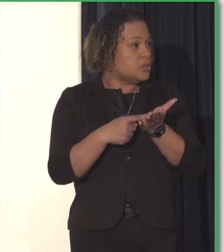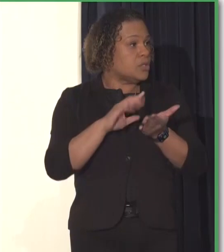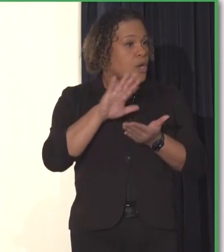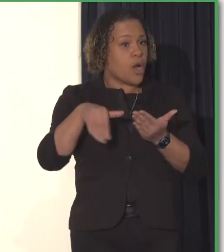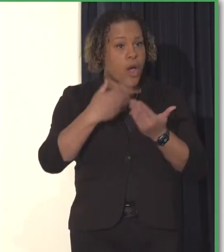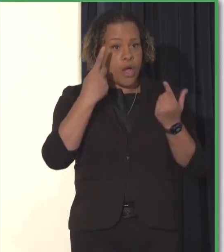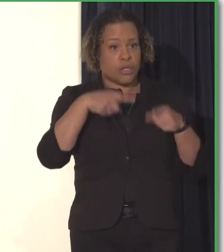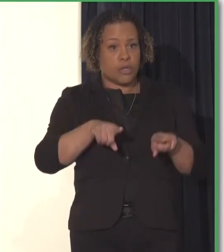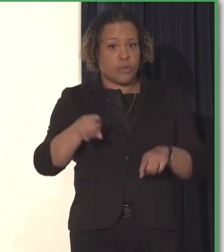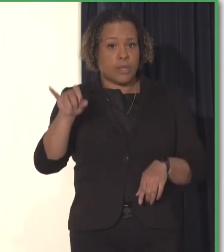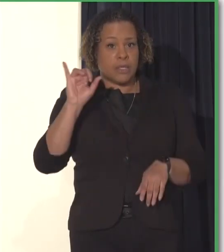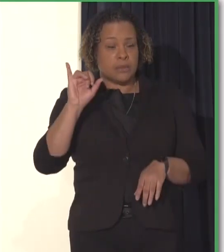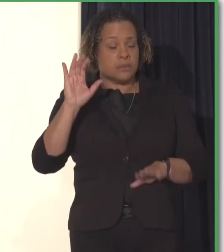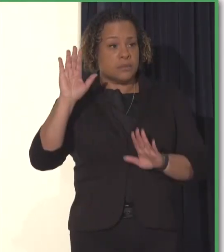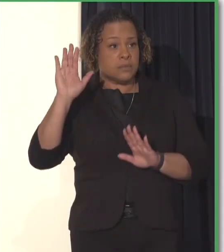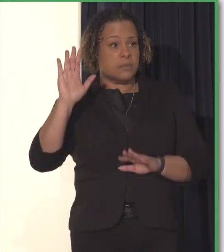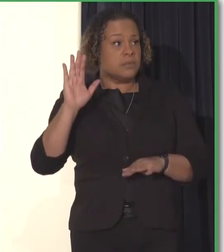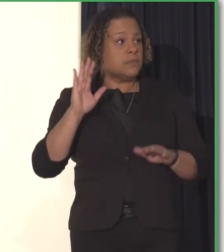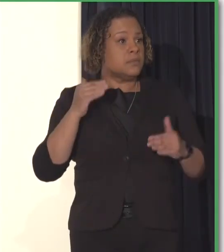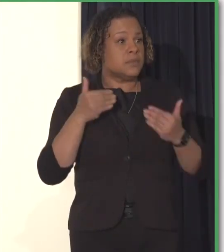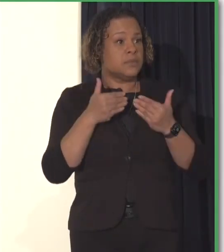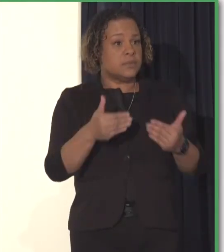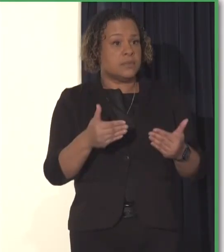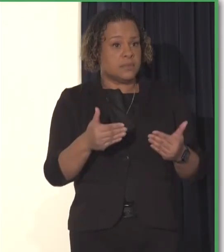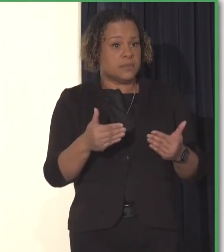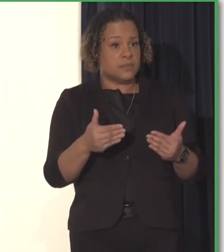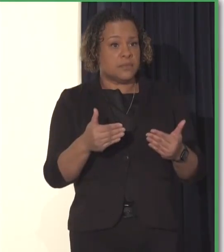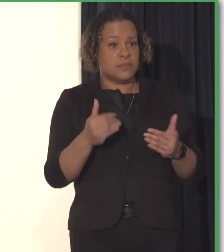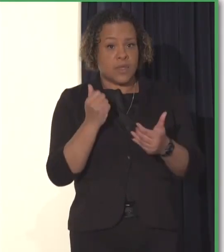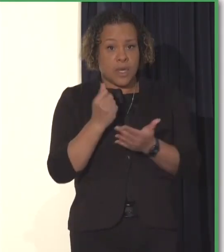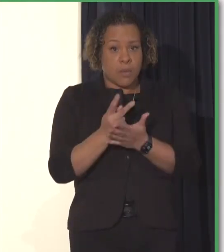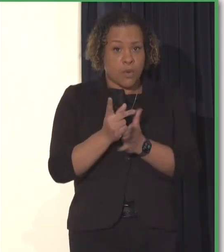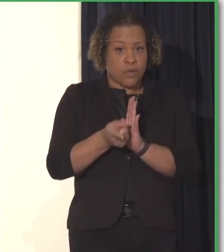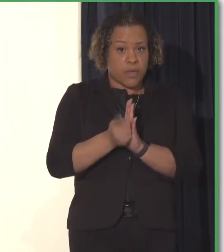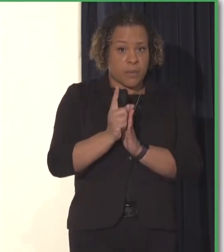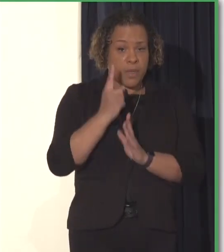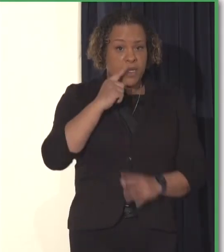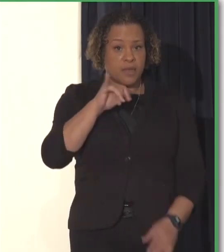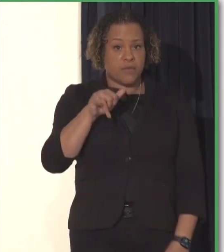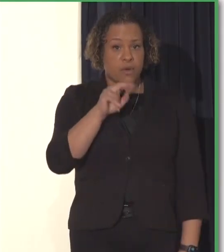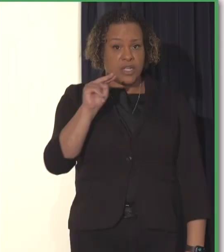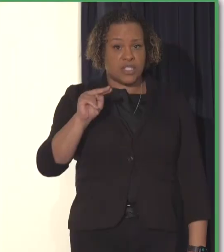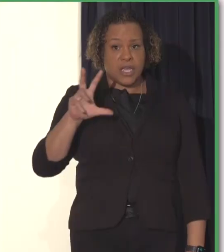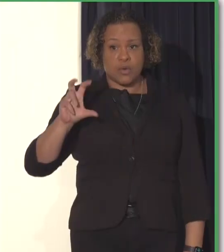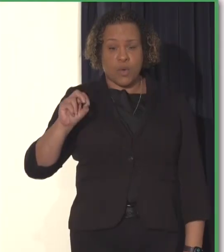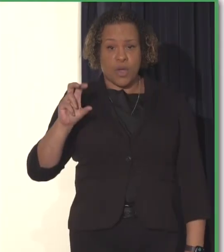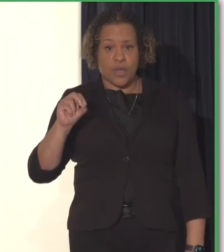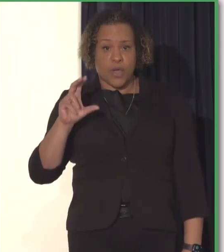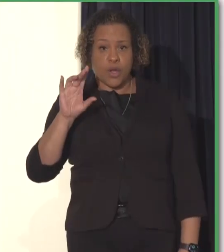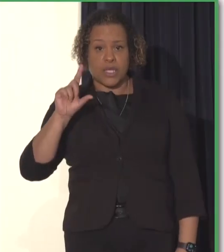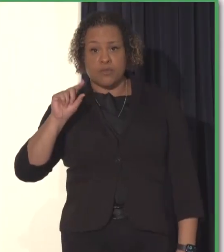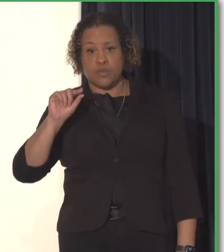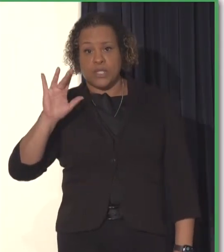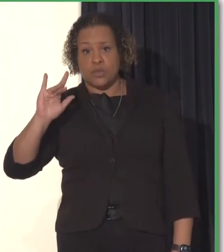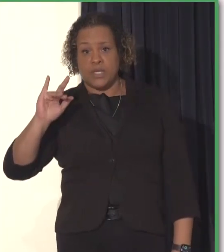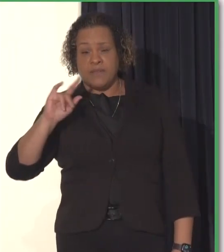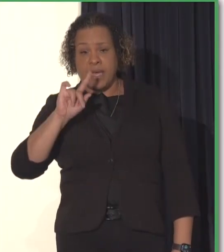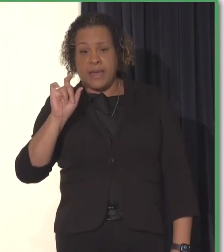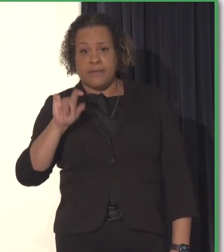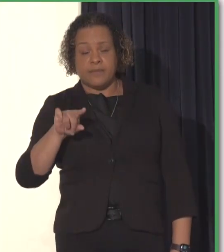aye. Anyone opposed? The motion is carried. Entertain a motion for the approval of the minutes of January 30th, 2025.